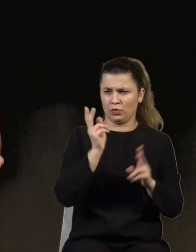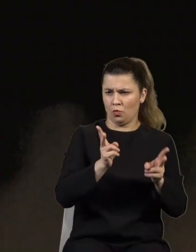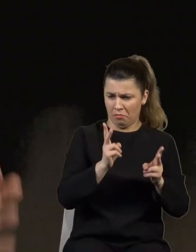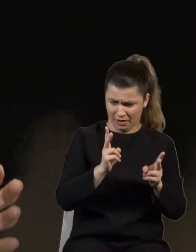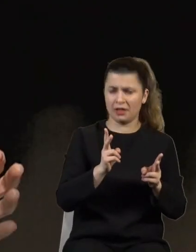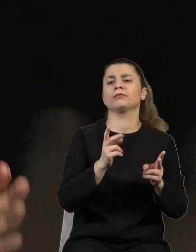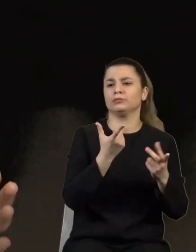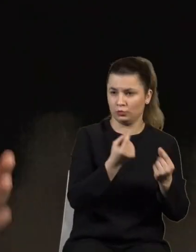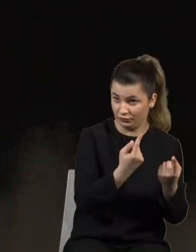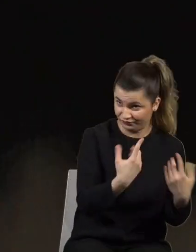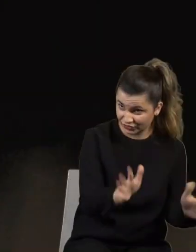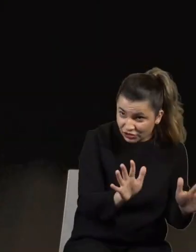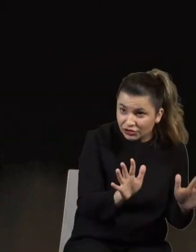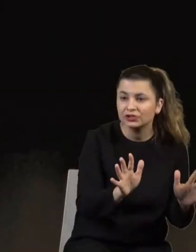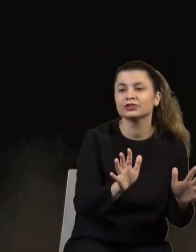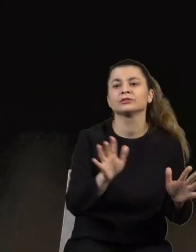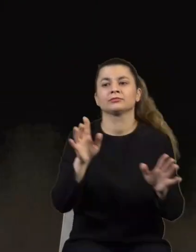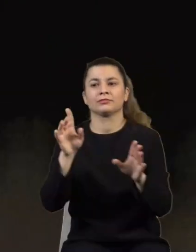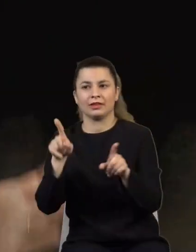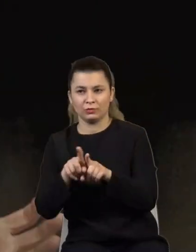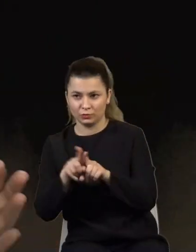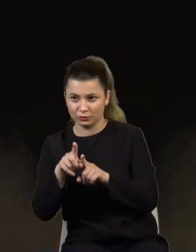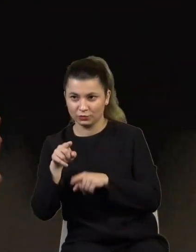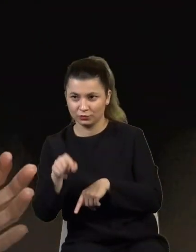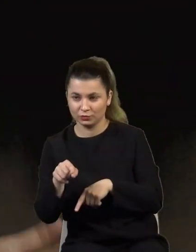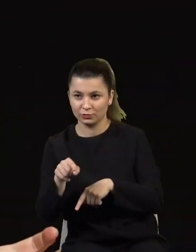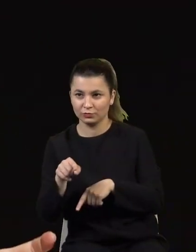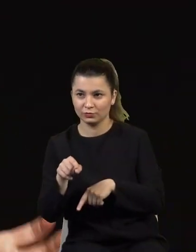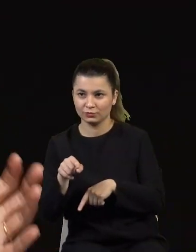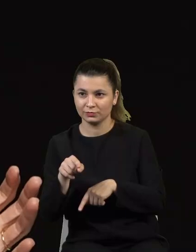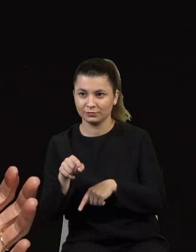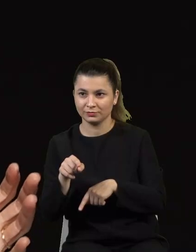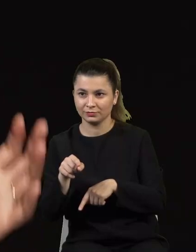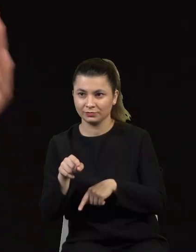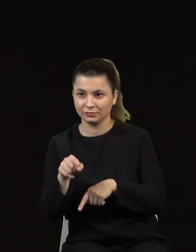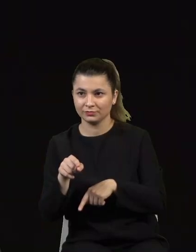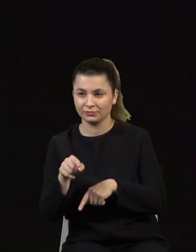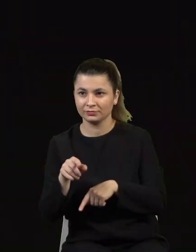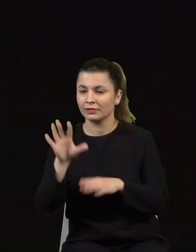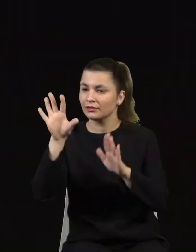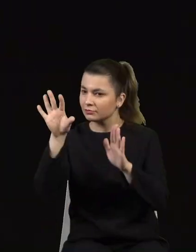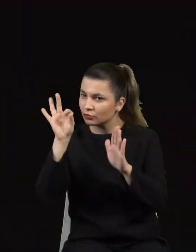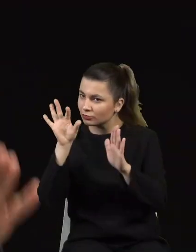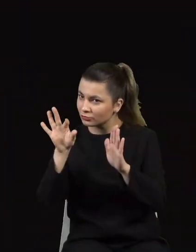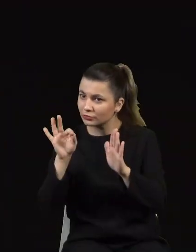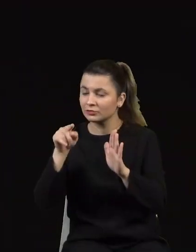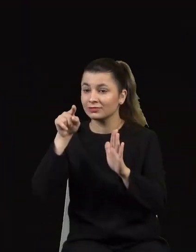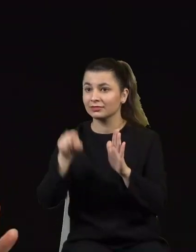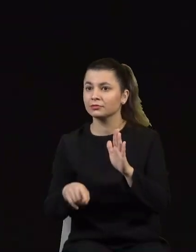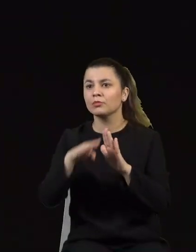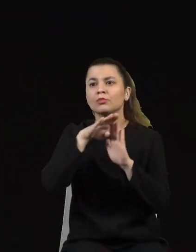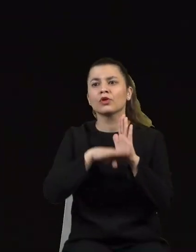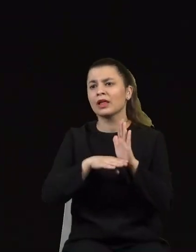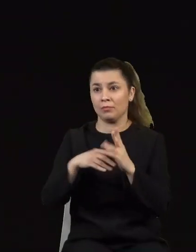identifying the clear objectives of each of them, and then using them for the